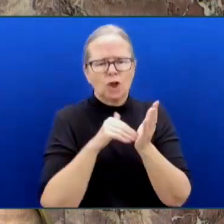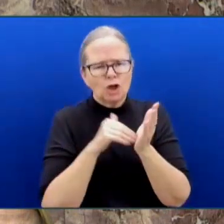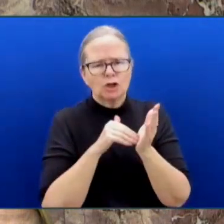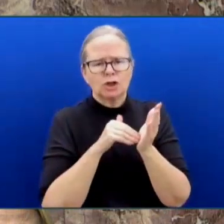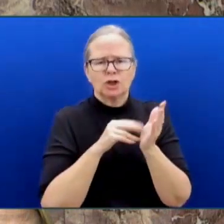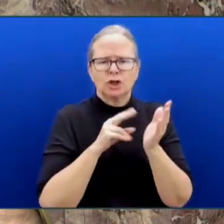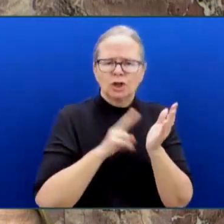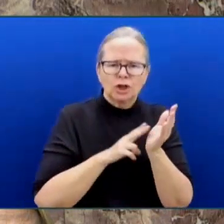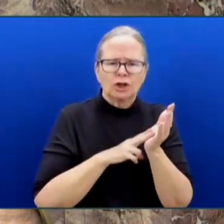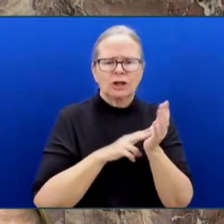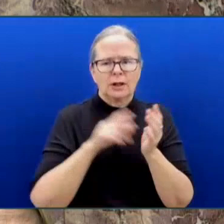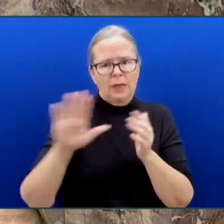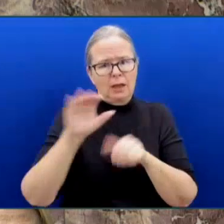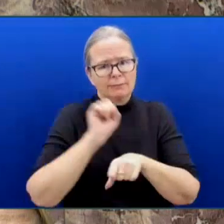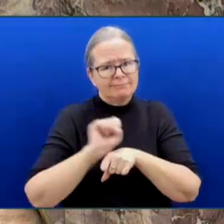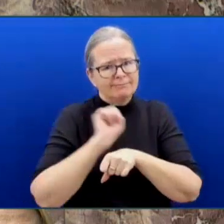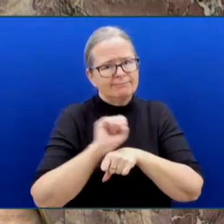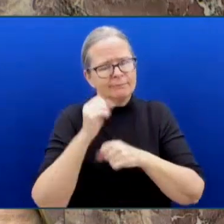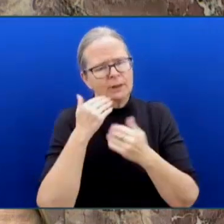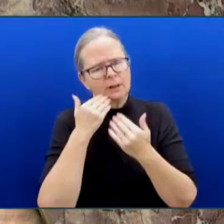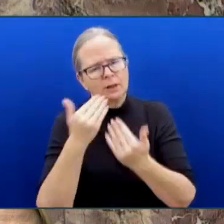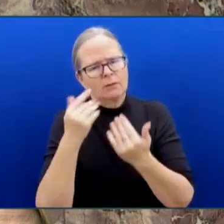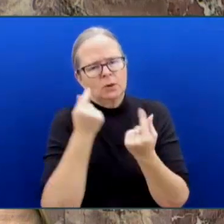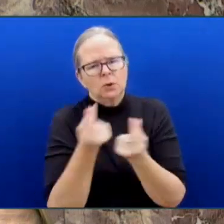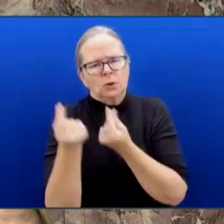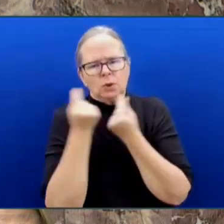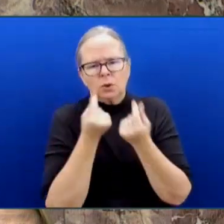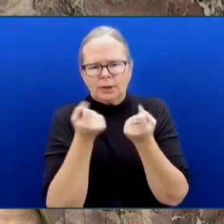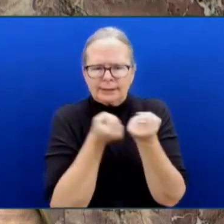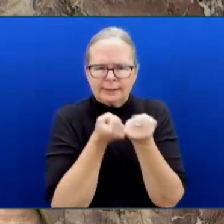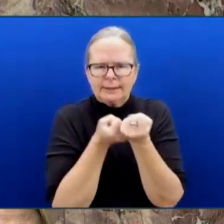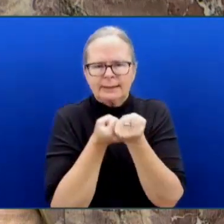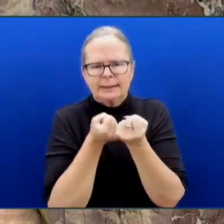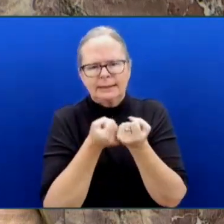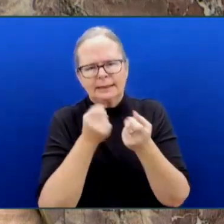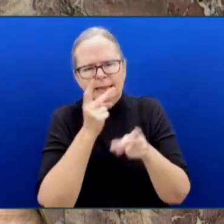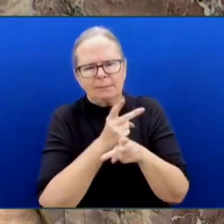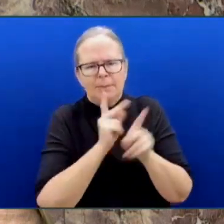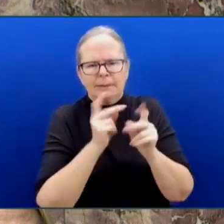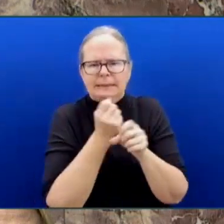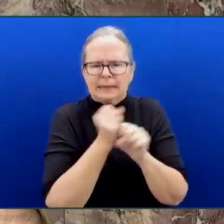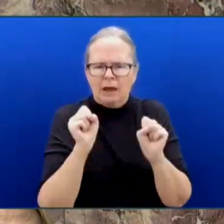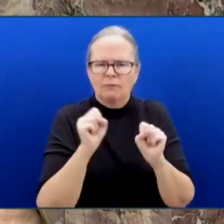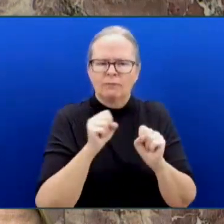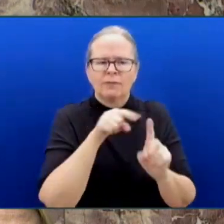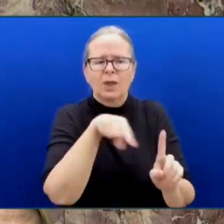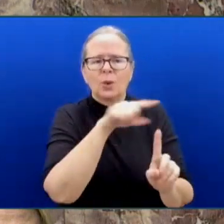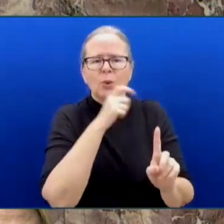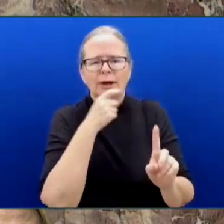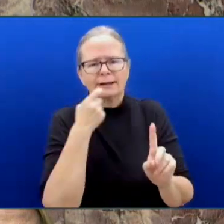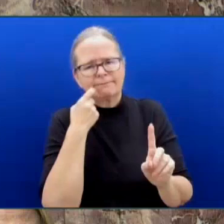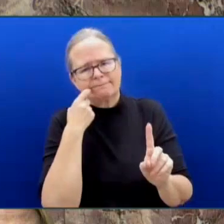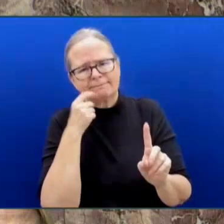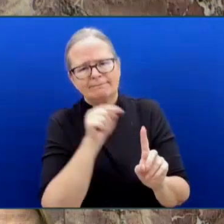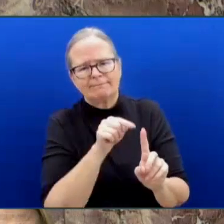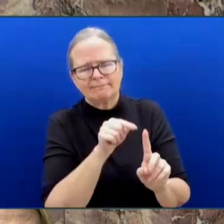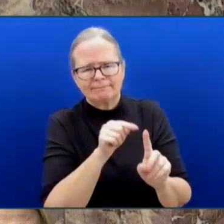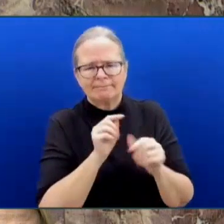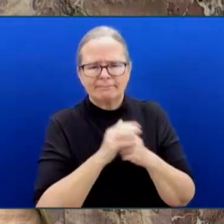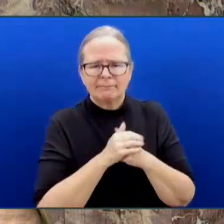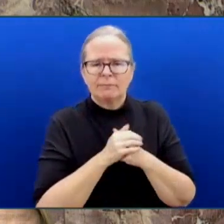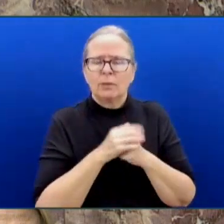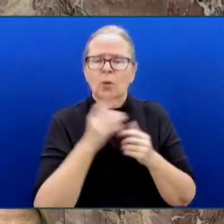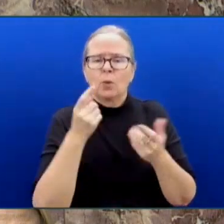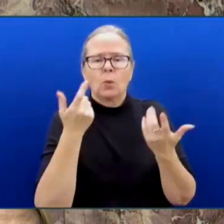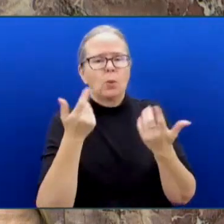who are struggling with substance use. I would say, though, however, Honourable Speaker, the member is just wrong with respect